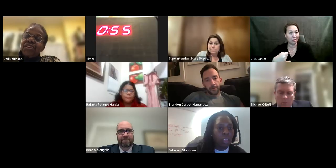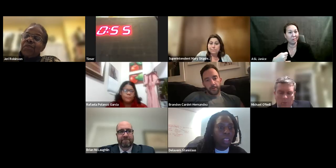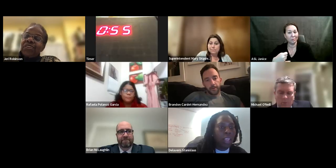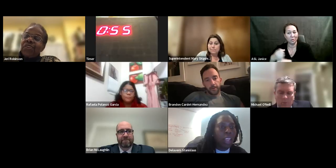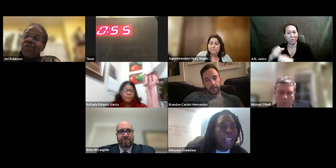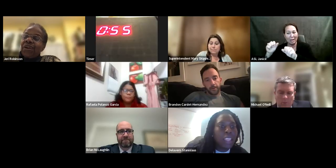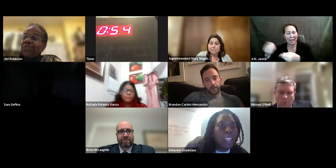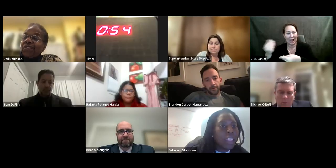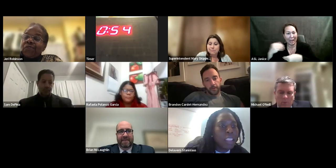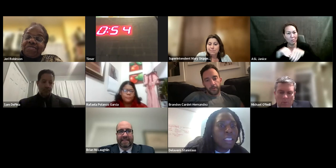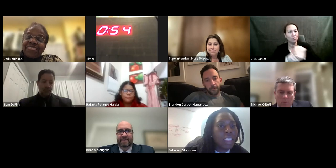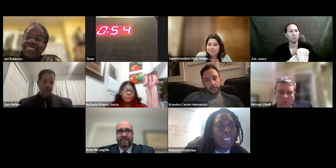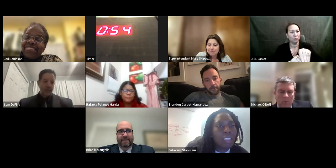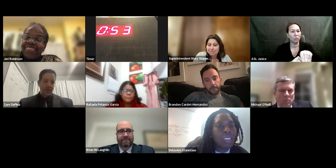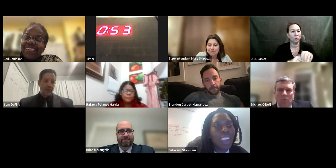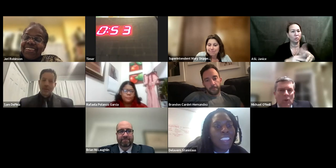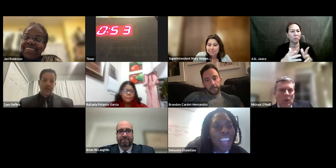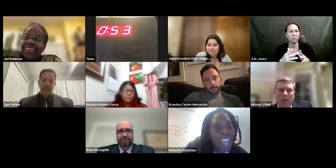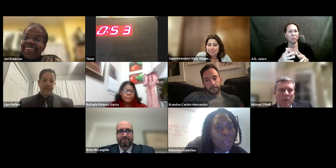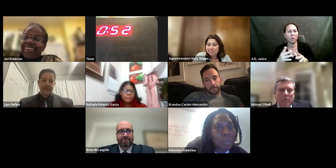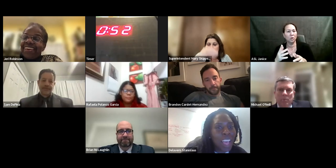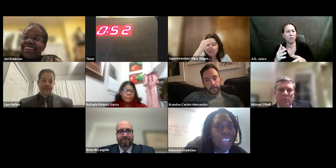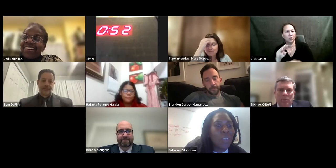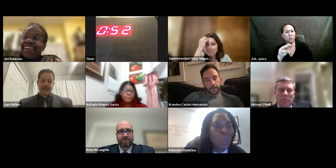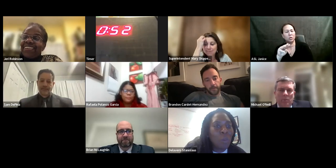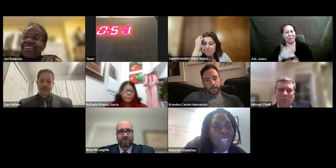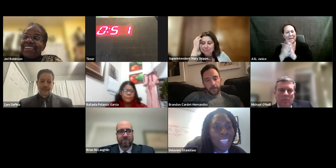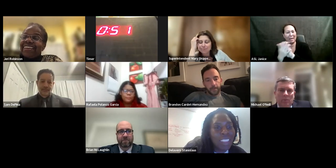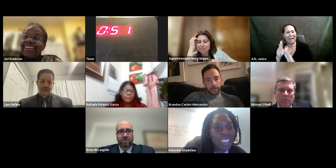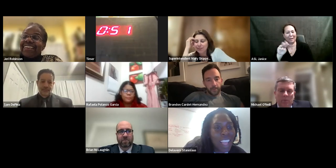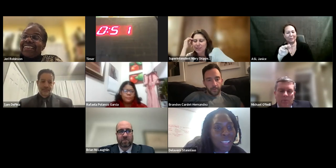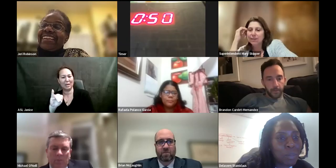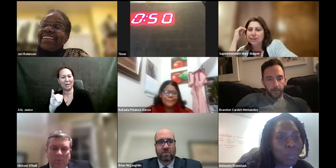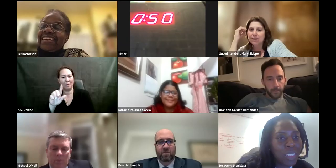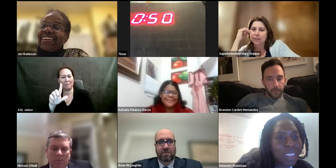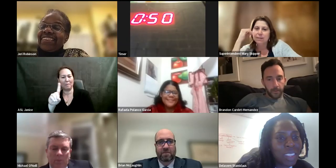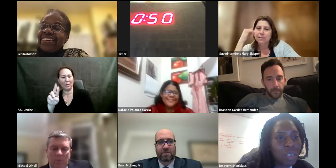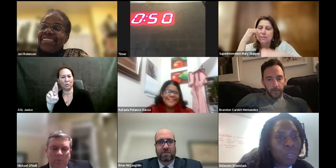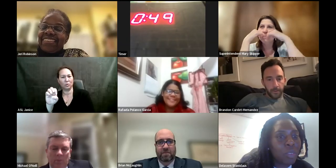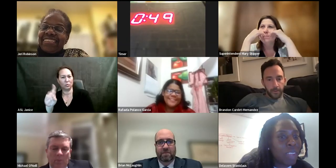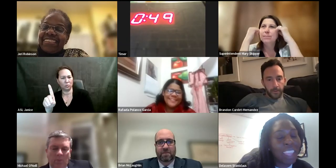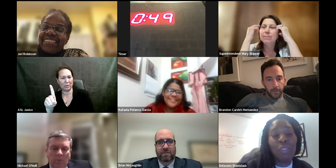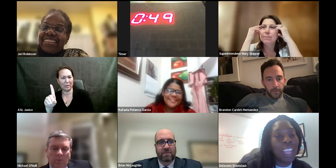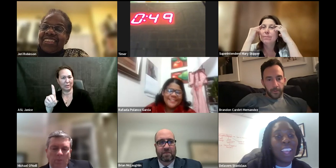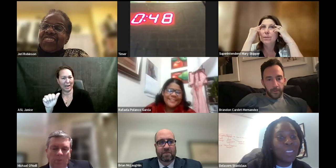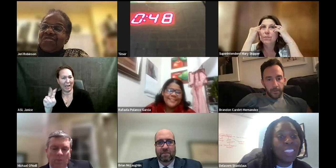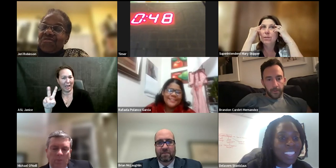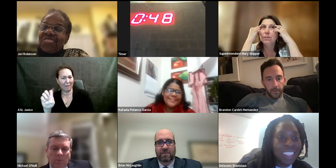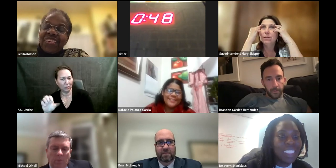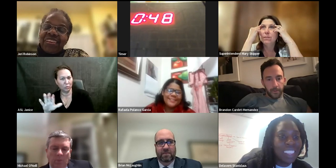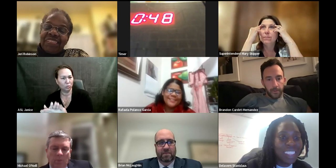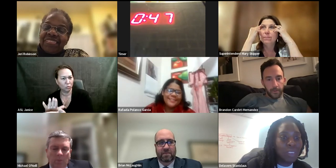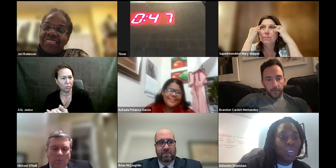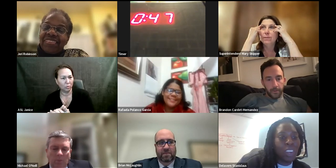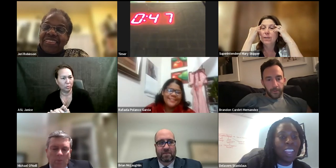Does anybody know? don't know. Sorry. Um, I don't know, but I can, um, I can find out.